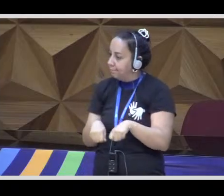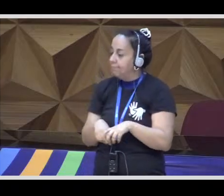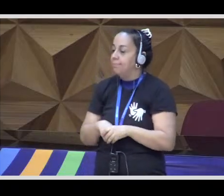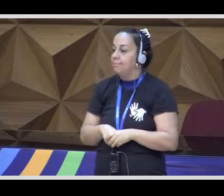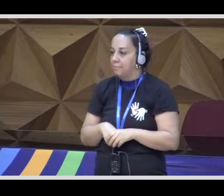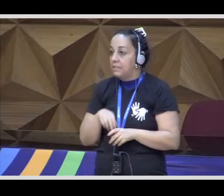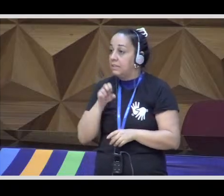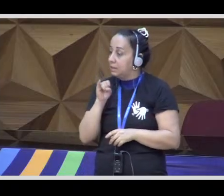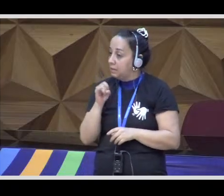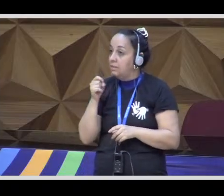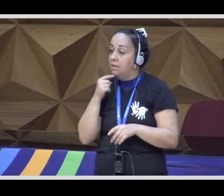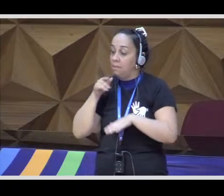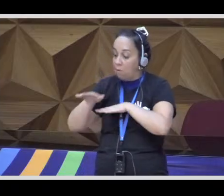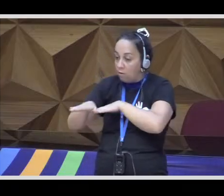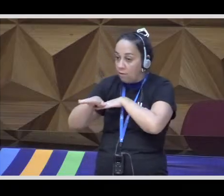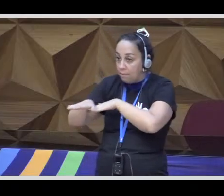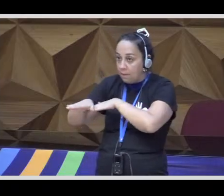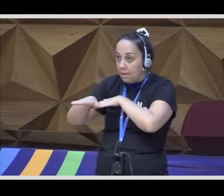So,